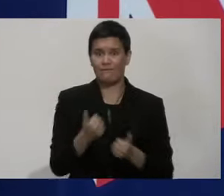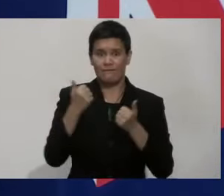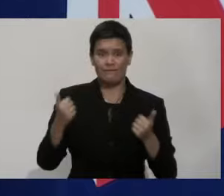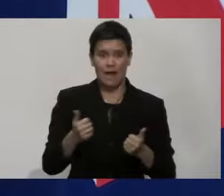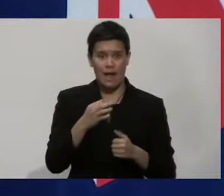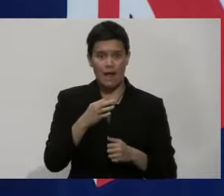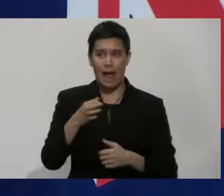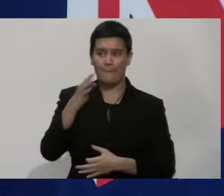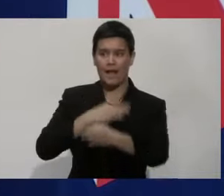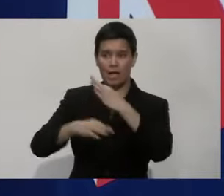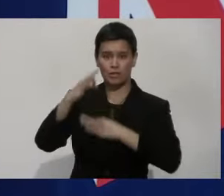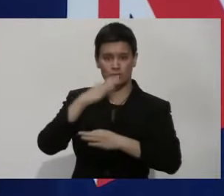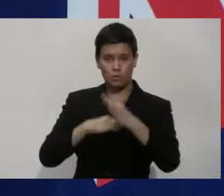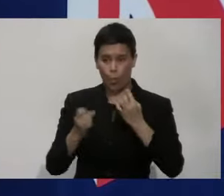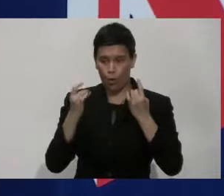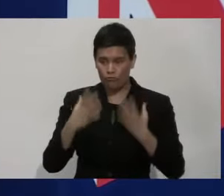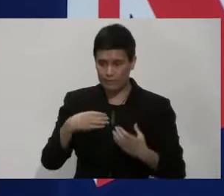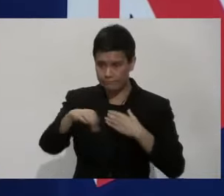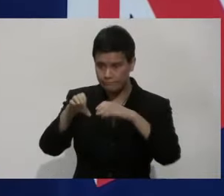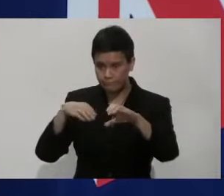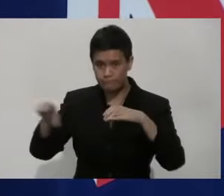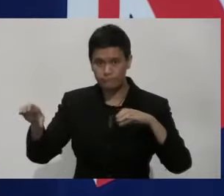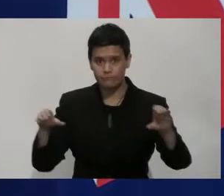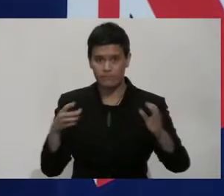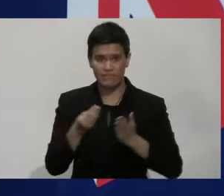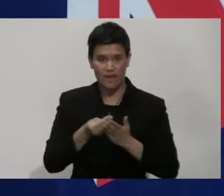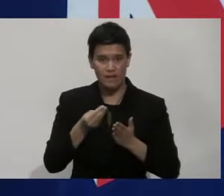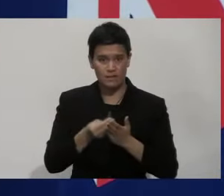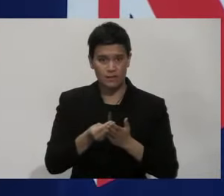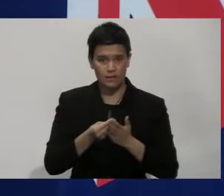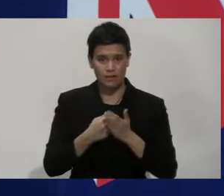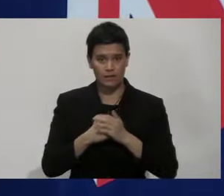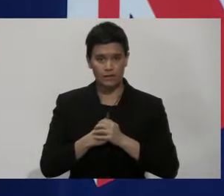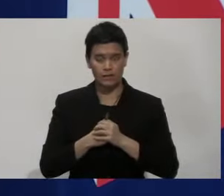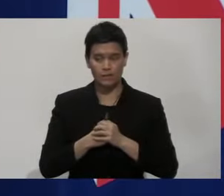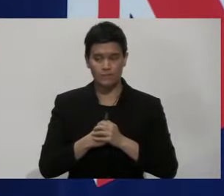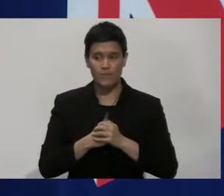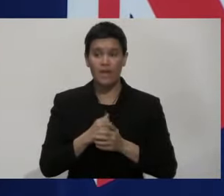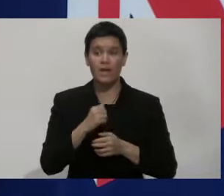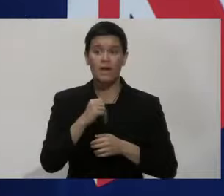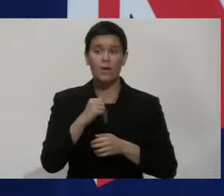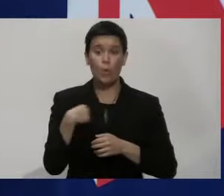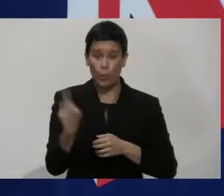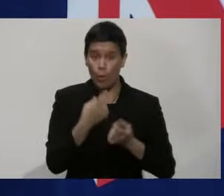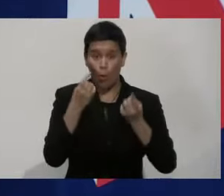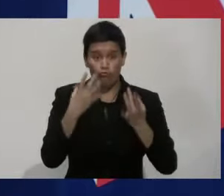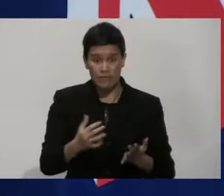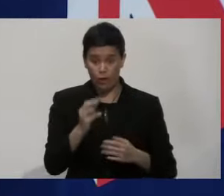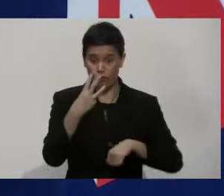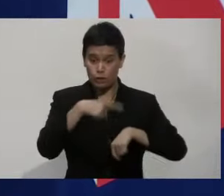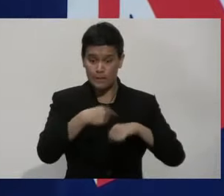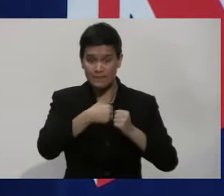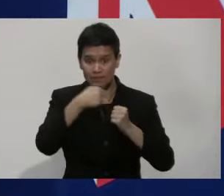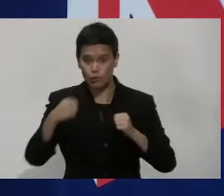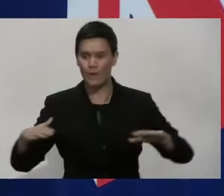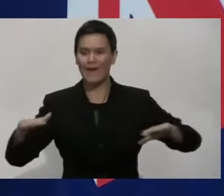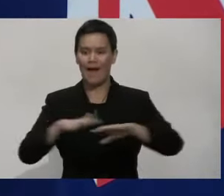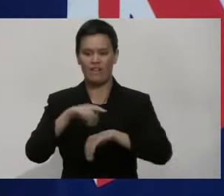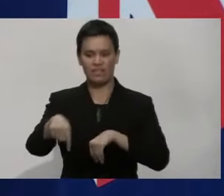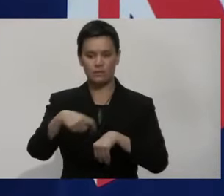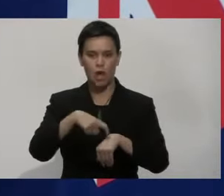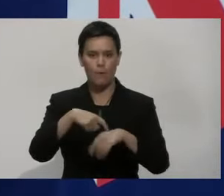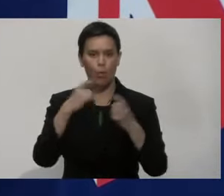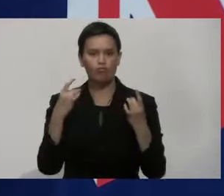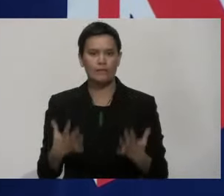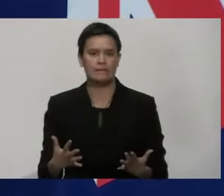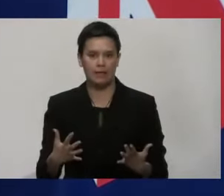payments. And so our view is, if we find ourselves any longer than that, then absolutely we will come back and revisit that